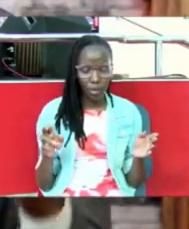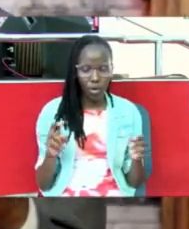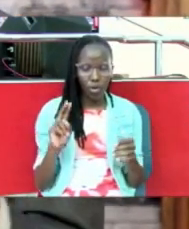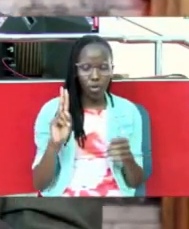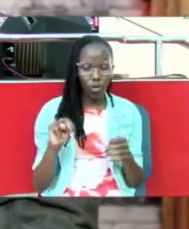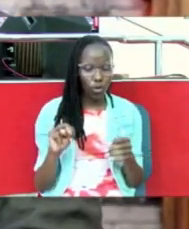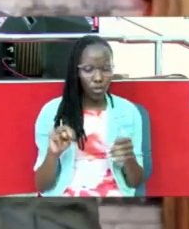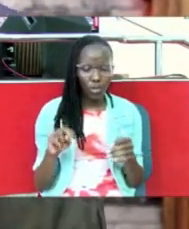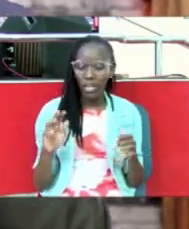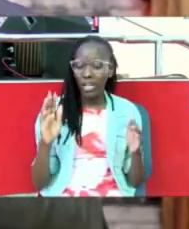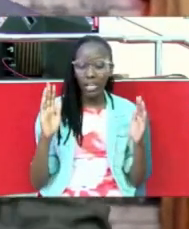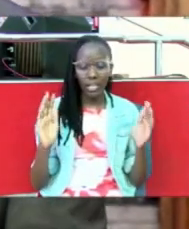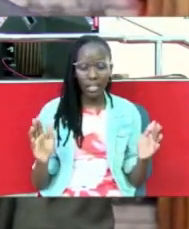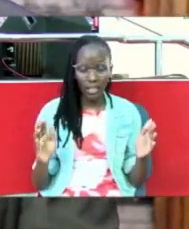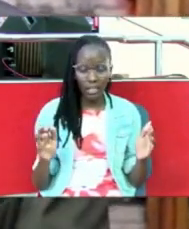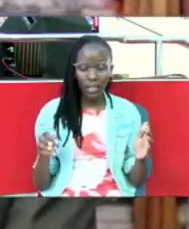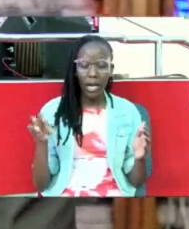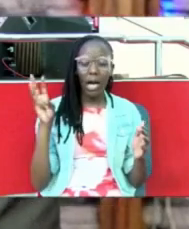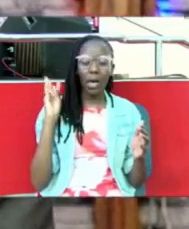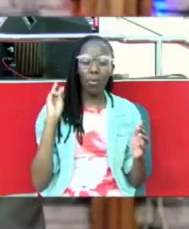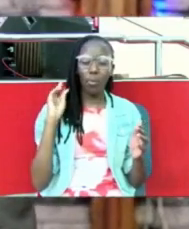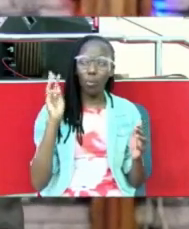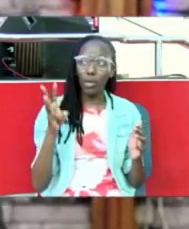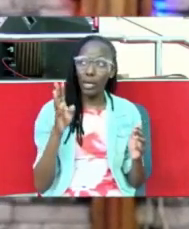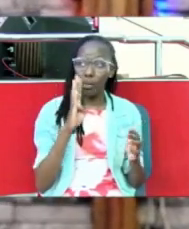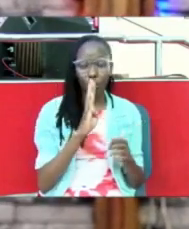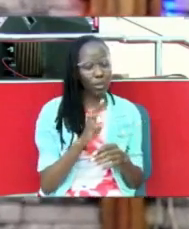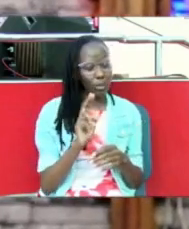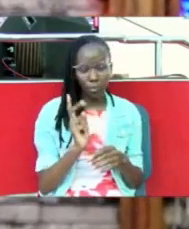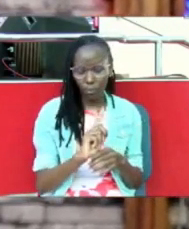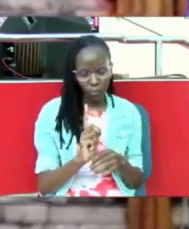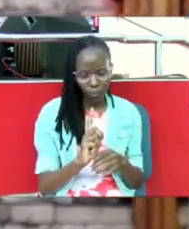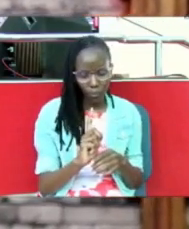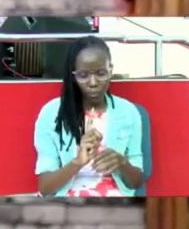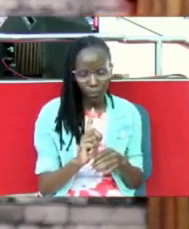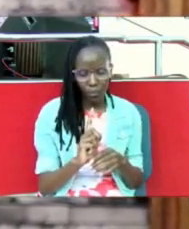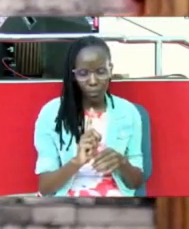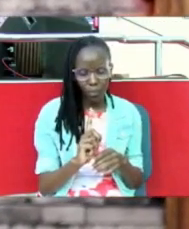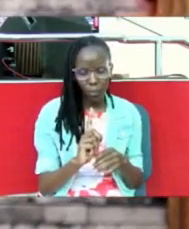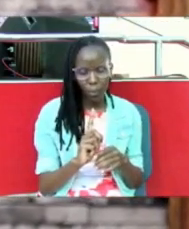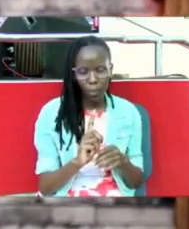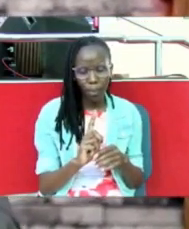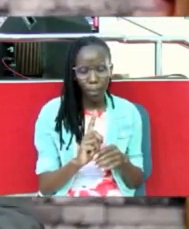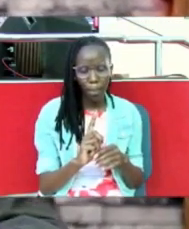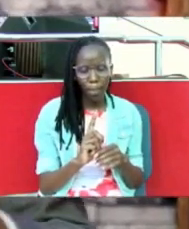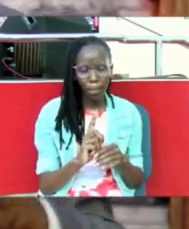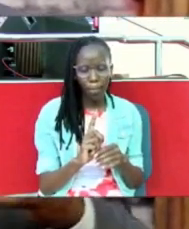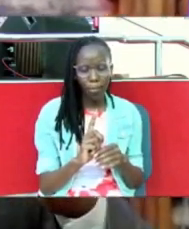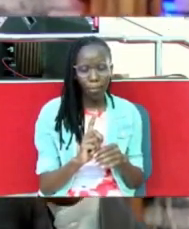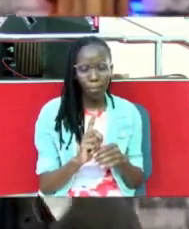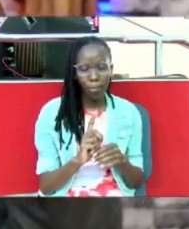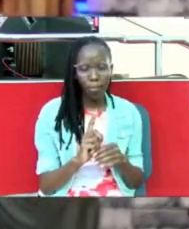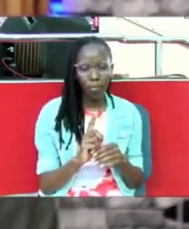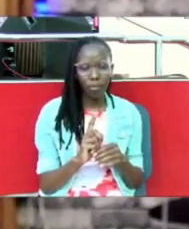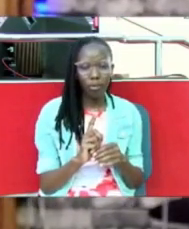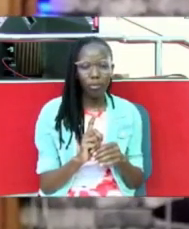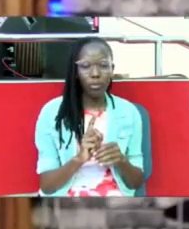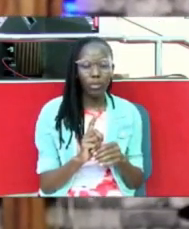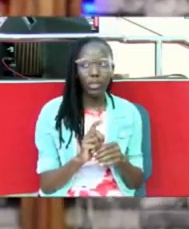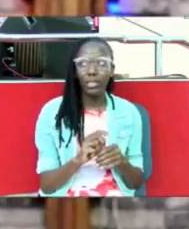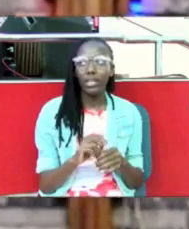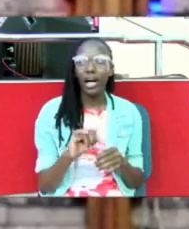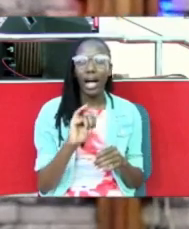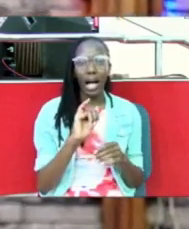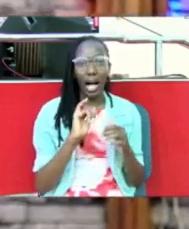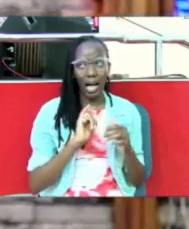I was or the great I'll be. Si yule mkuu ambaye alikuwa ama yule atakayekuwa, lakini yule aliye. And the I am